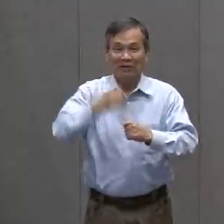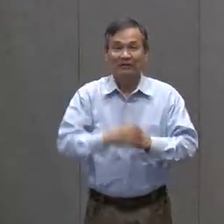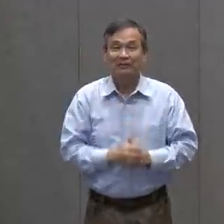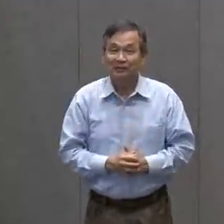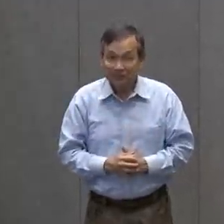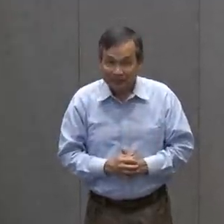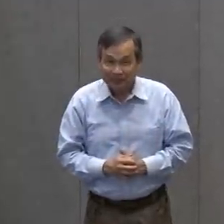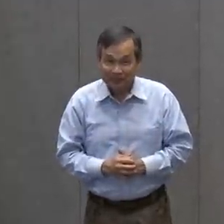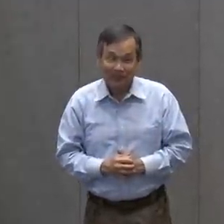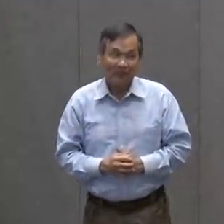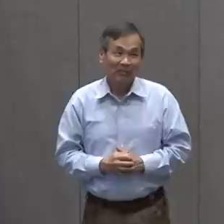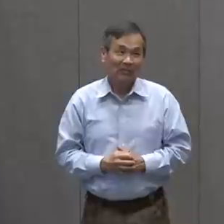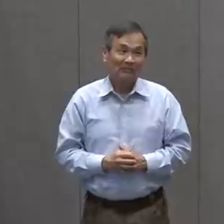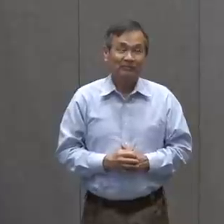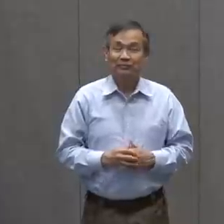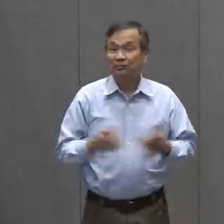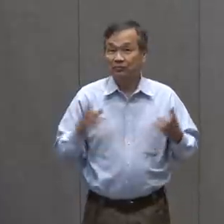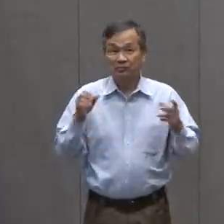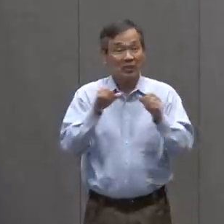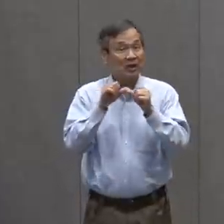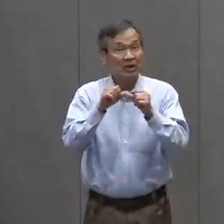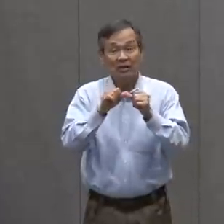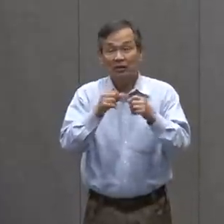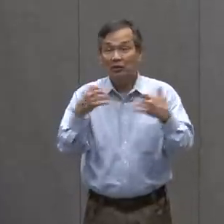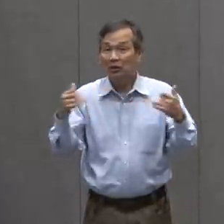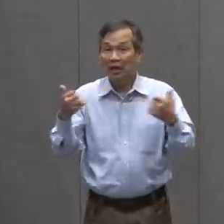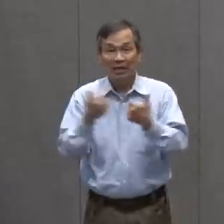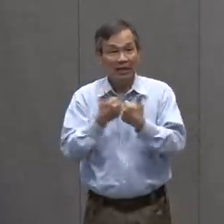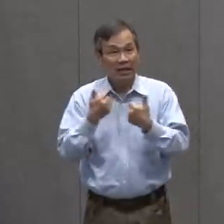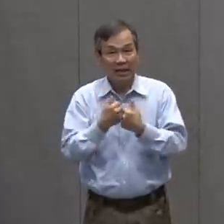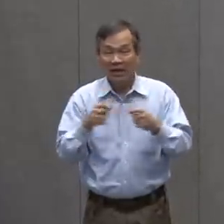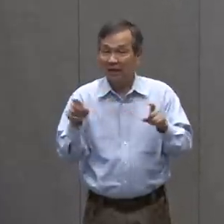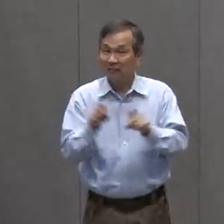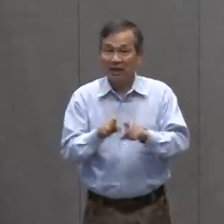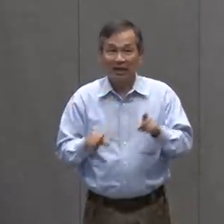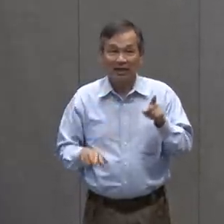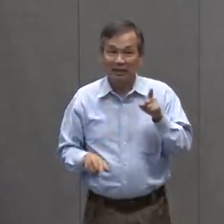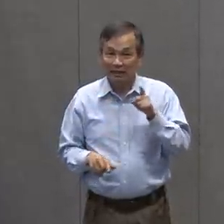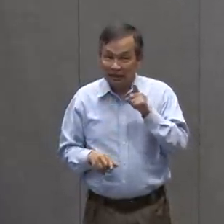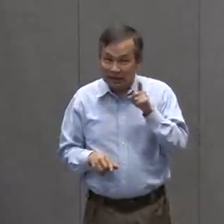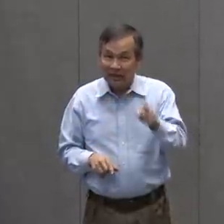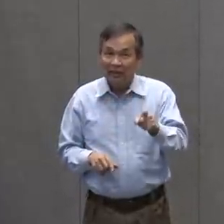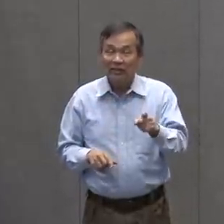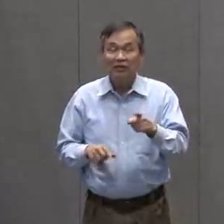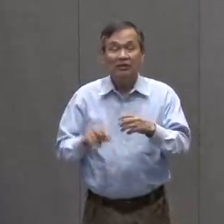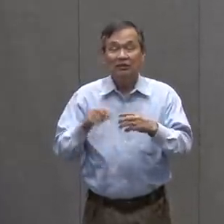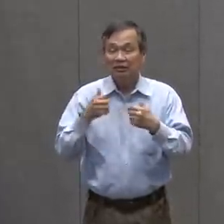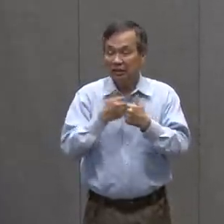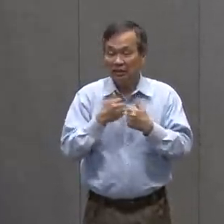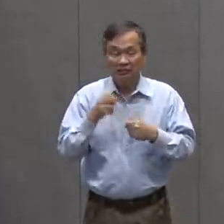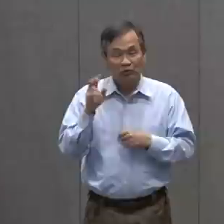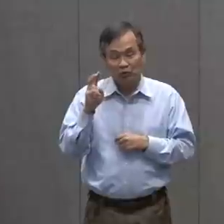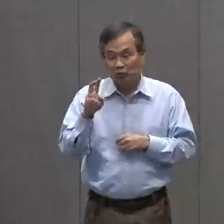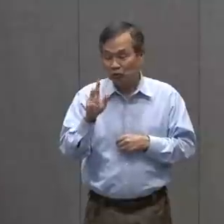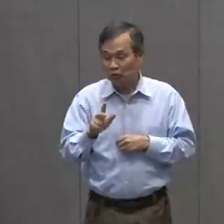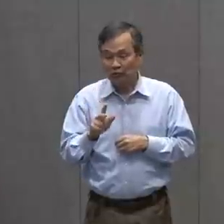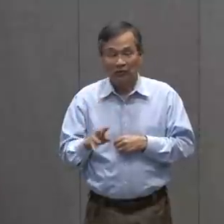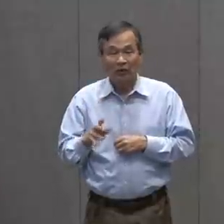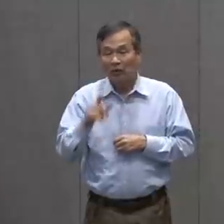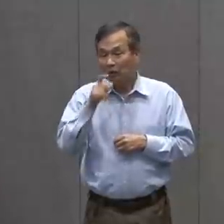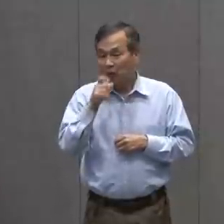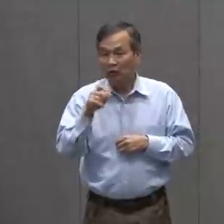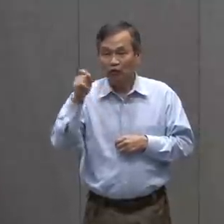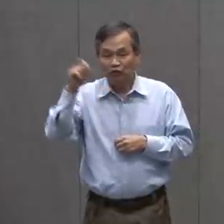round. And then you continue playing games just like that through game 2, 3, and 4. And whoever has the most